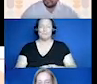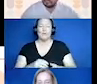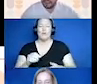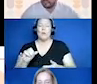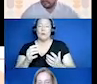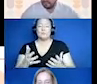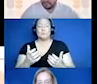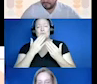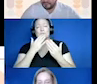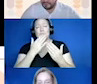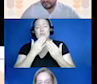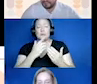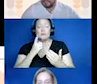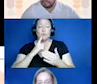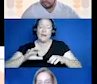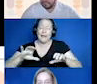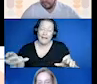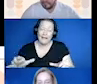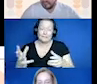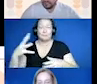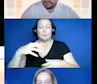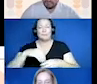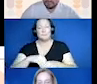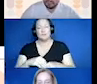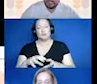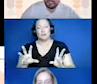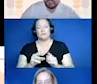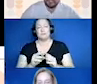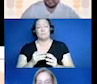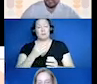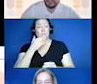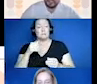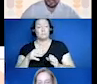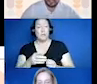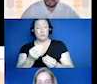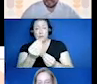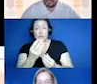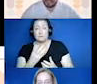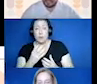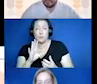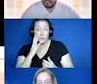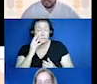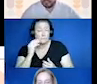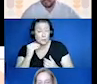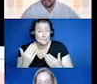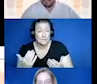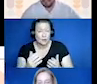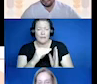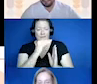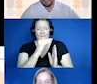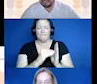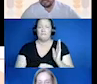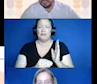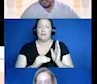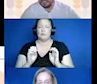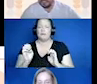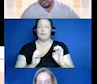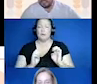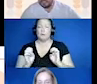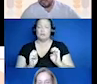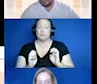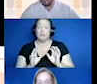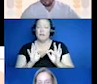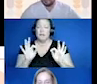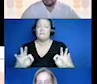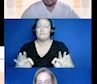all of you for your active participation in the summit. And the best way for you to let us know about your experience is to fill out our summit evaluation form